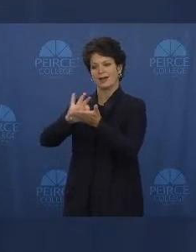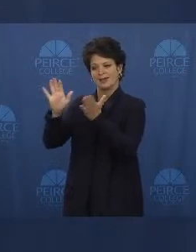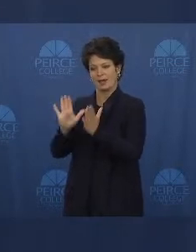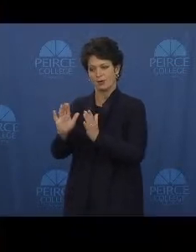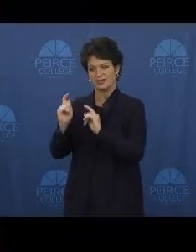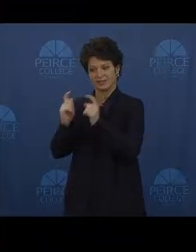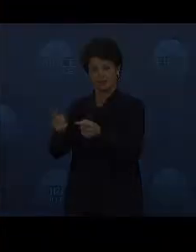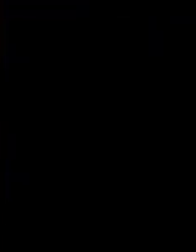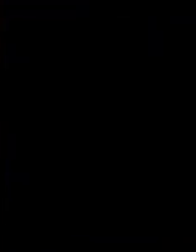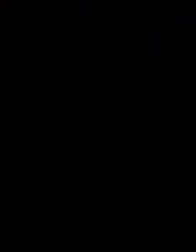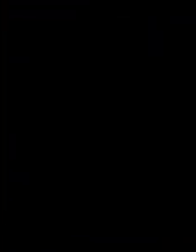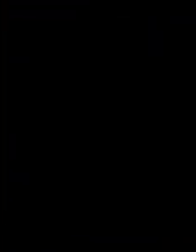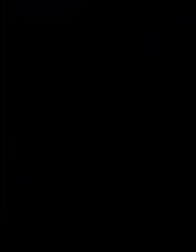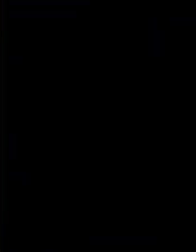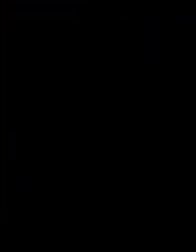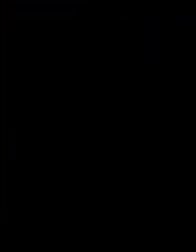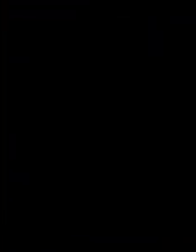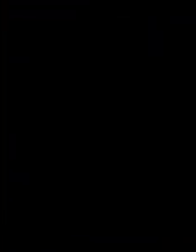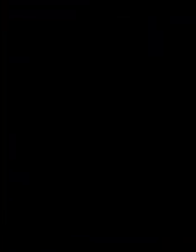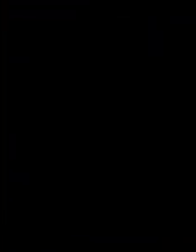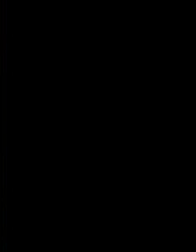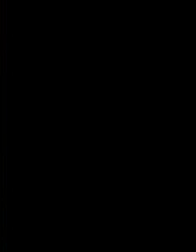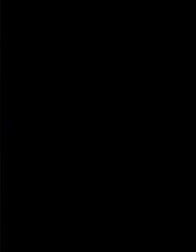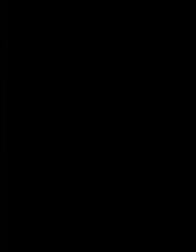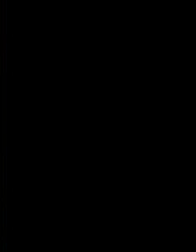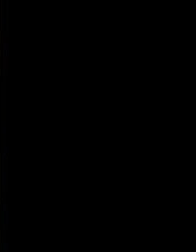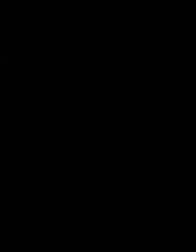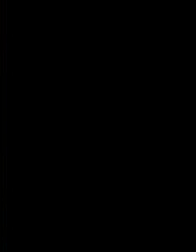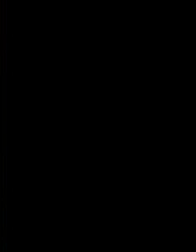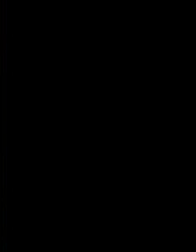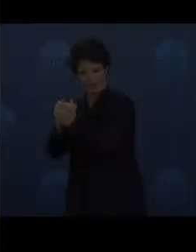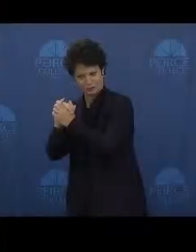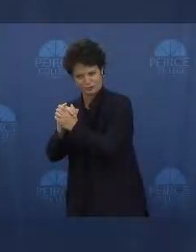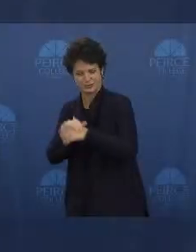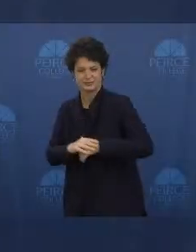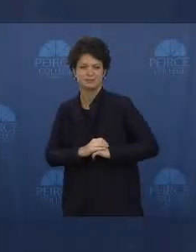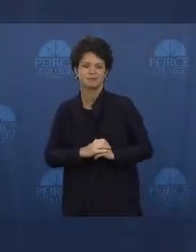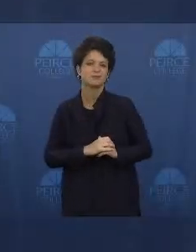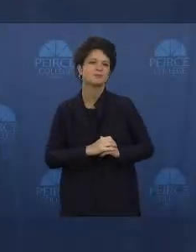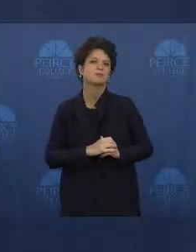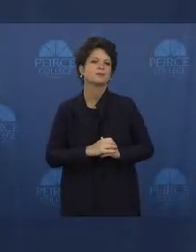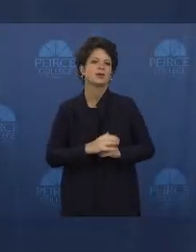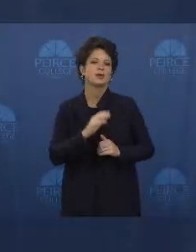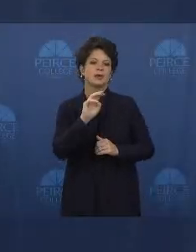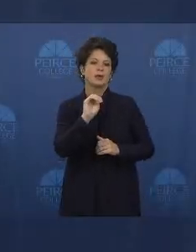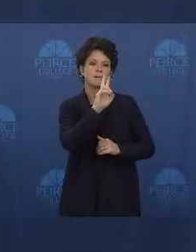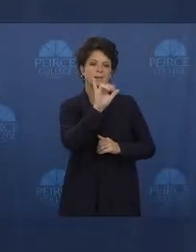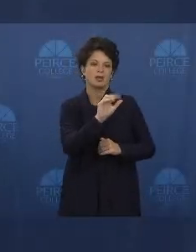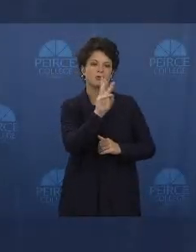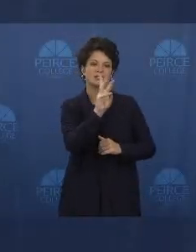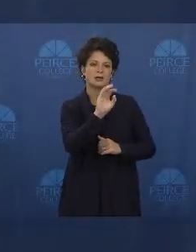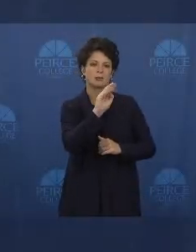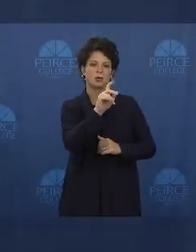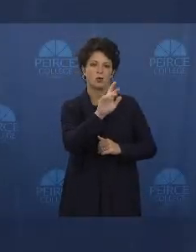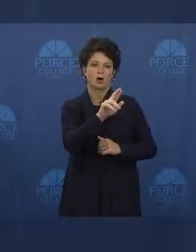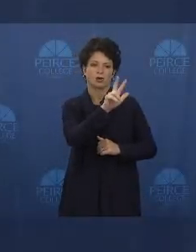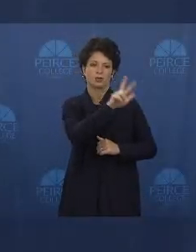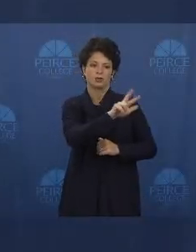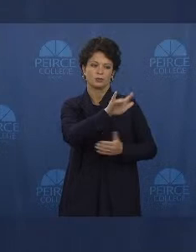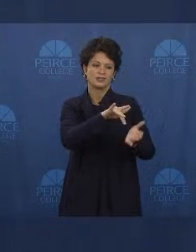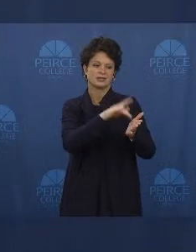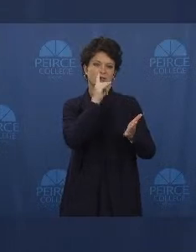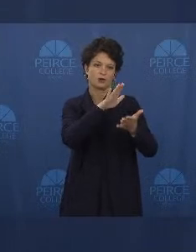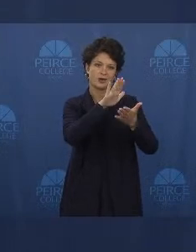is presented to Selena Fall. Congratulations. The Mary W. Walker 33 Center